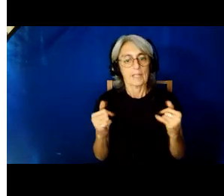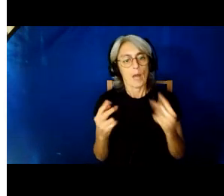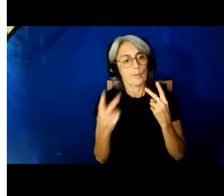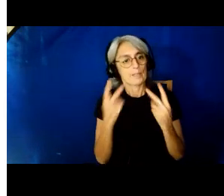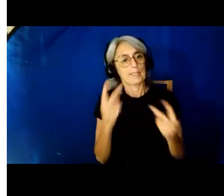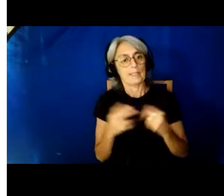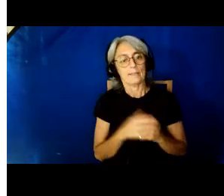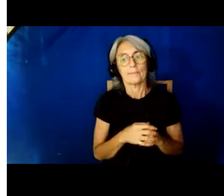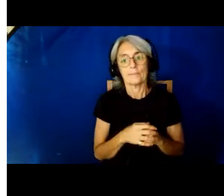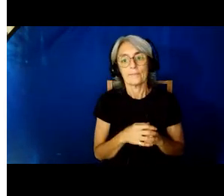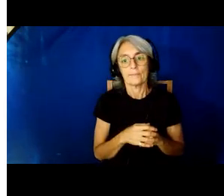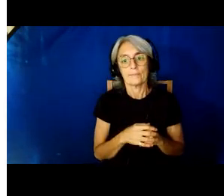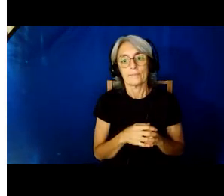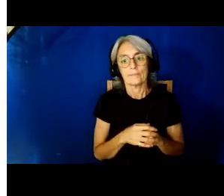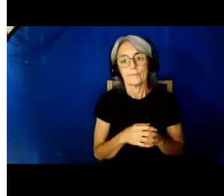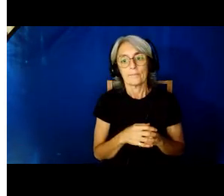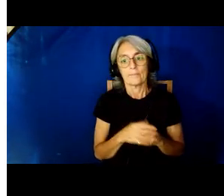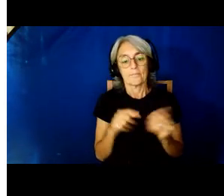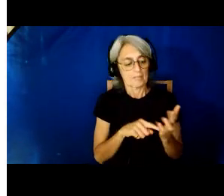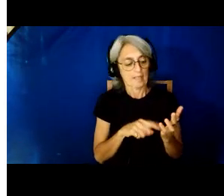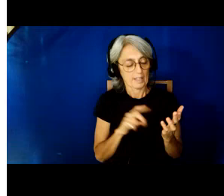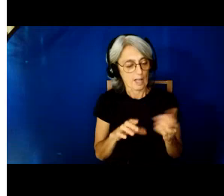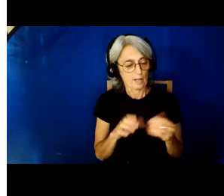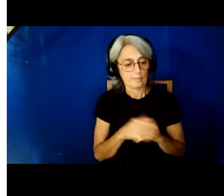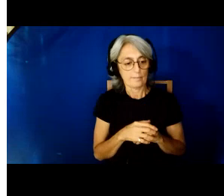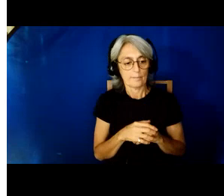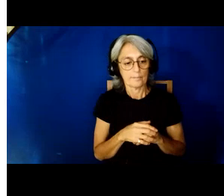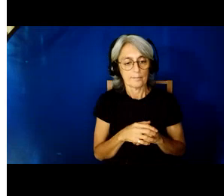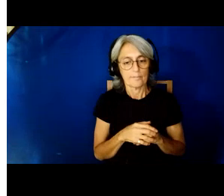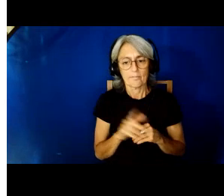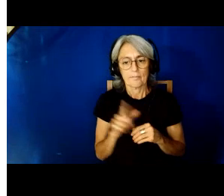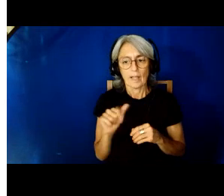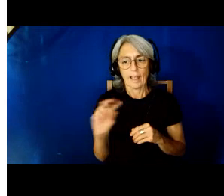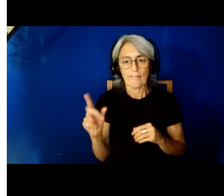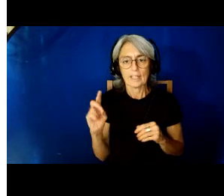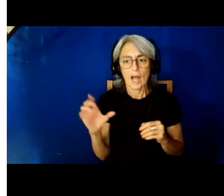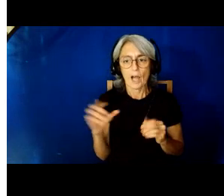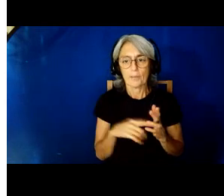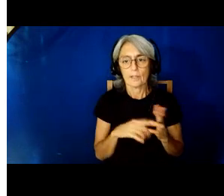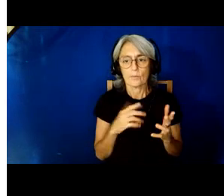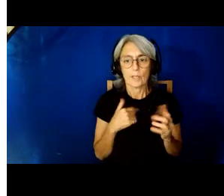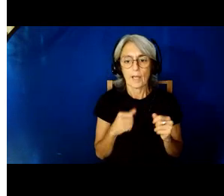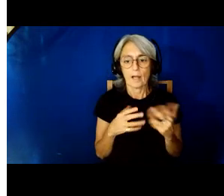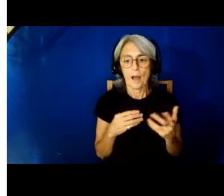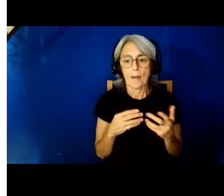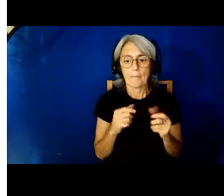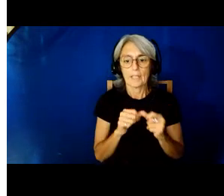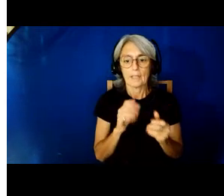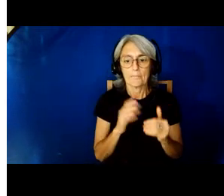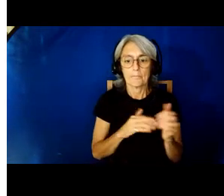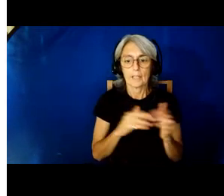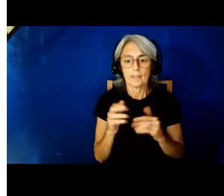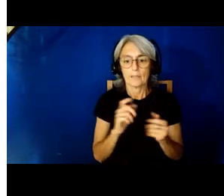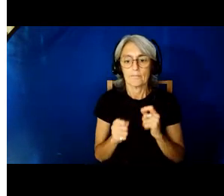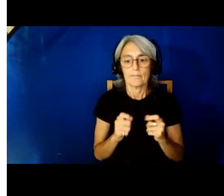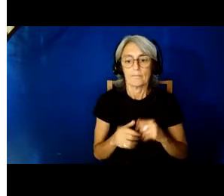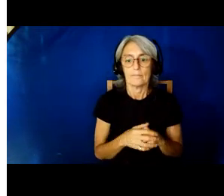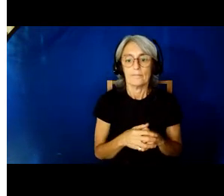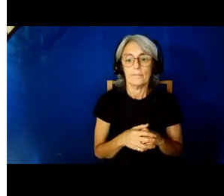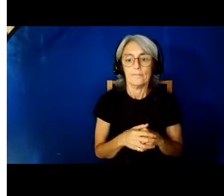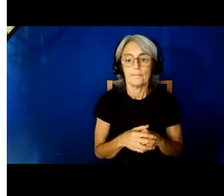it in this document, and as you said, a living document that we can keep building on. So thank you all so much. Appreciate